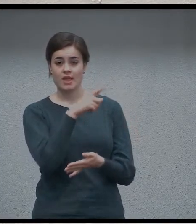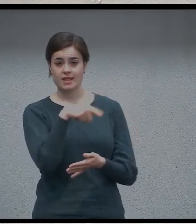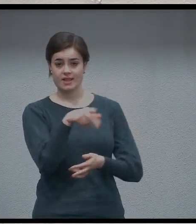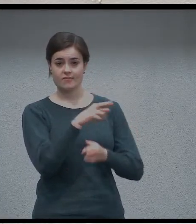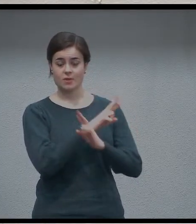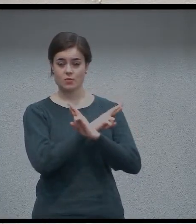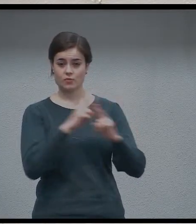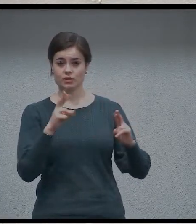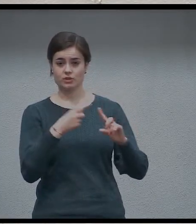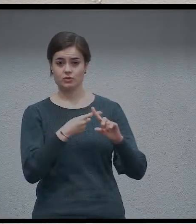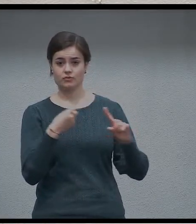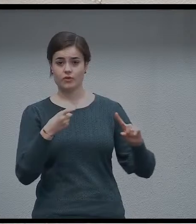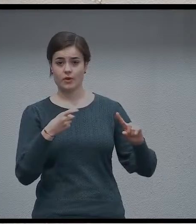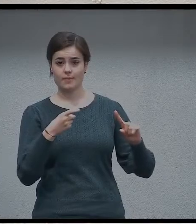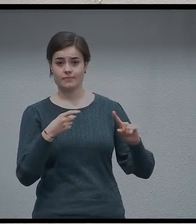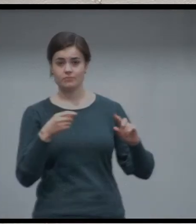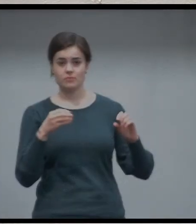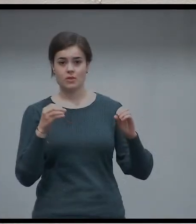hopeless state and put into